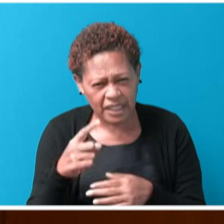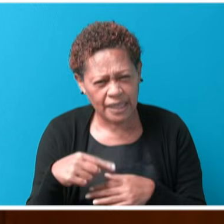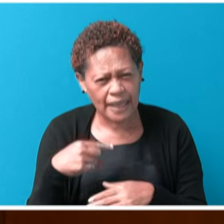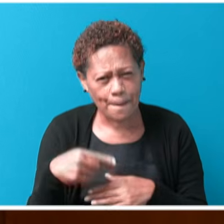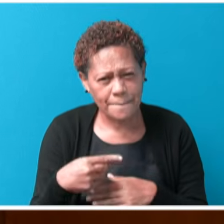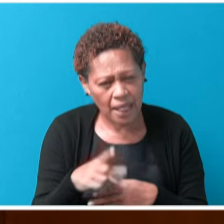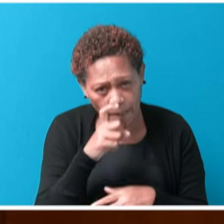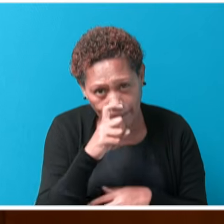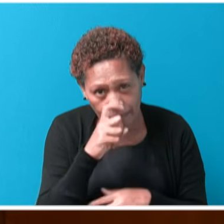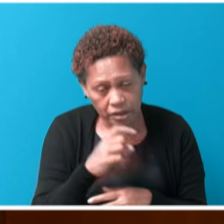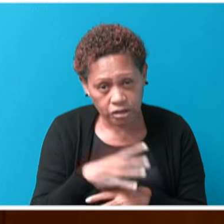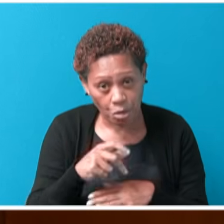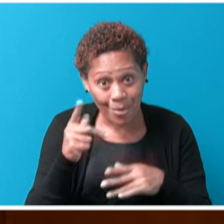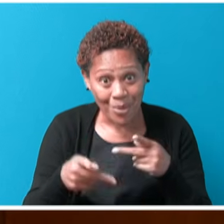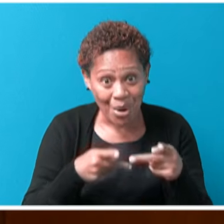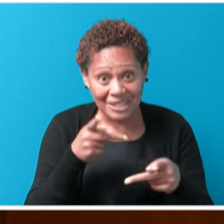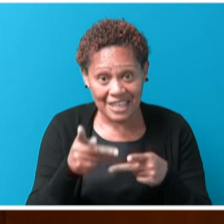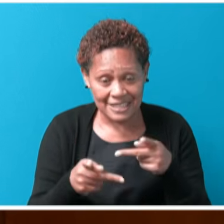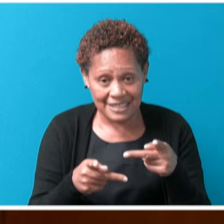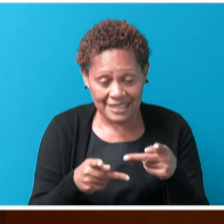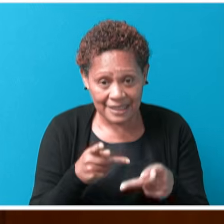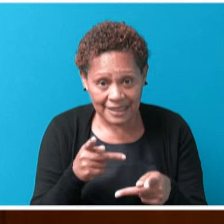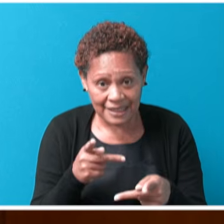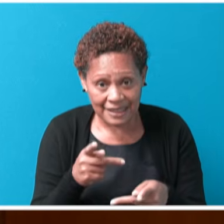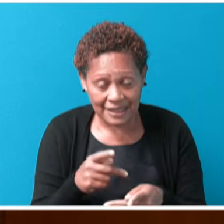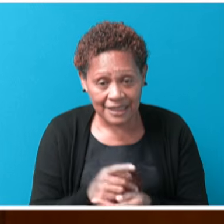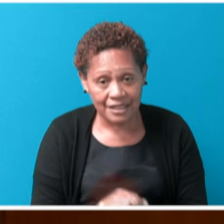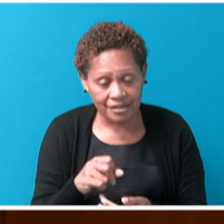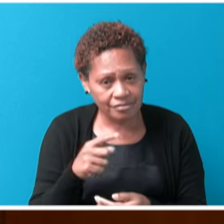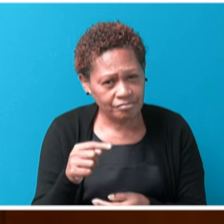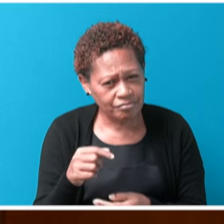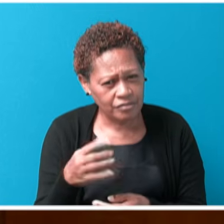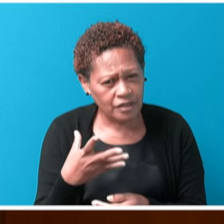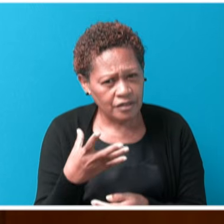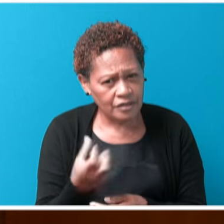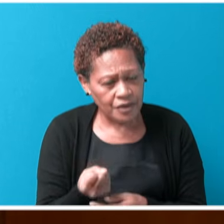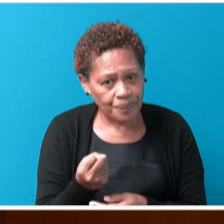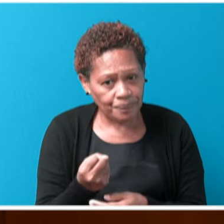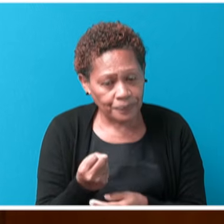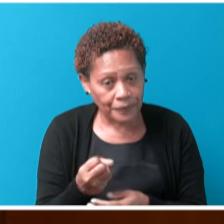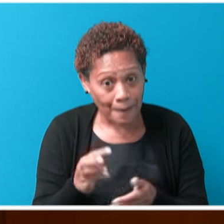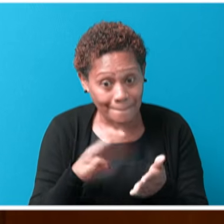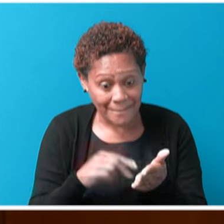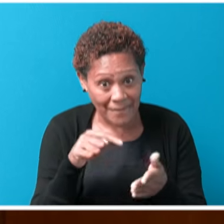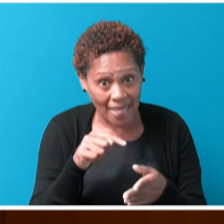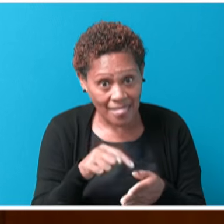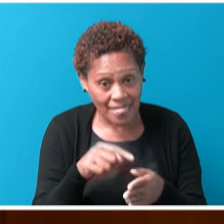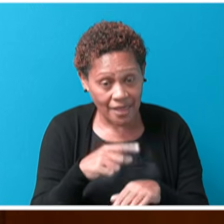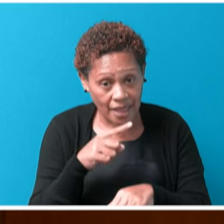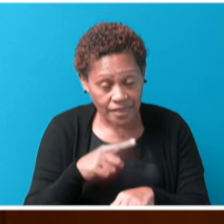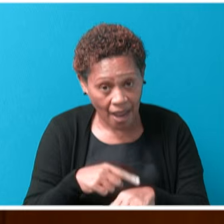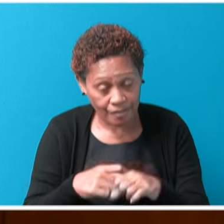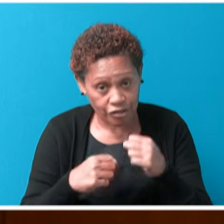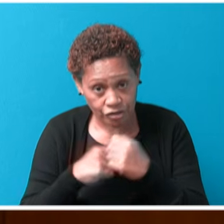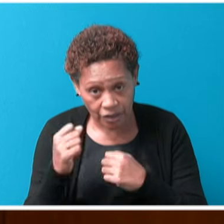people, processes, and systems, the rationalization of mandates and structures, and